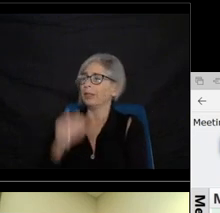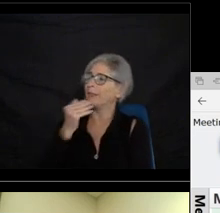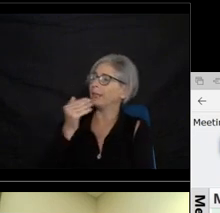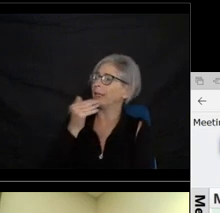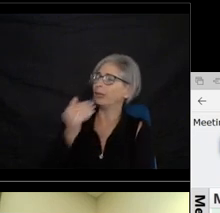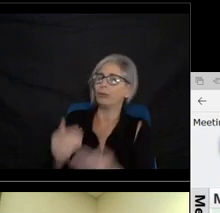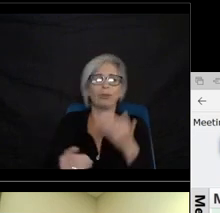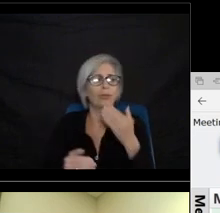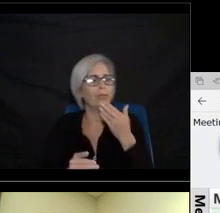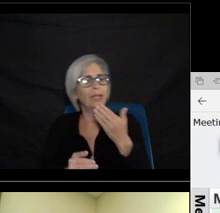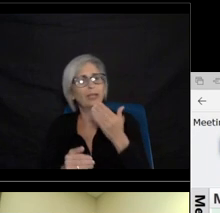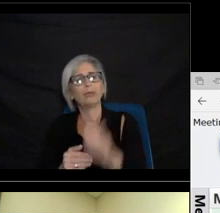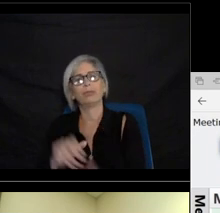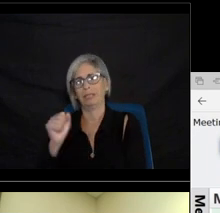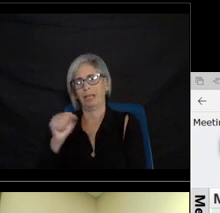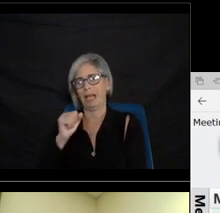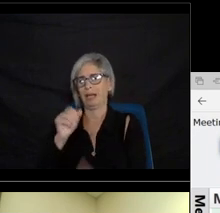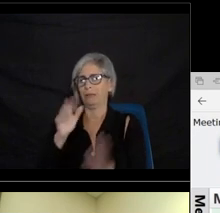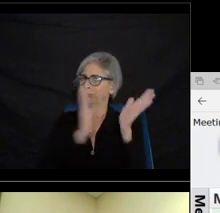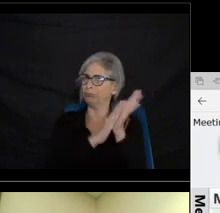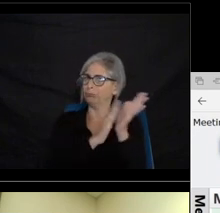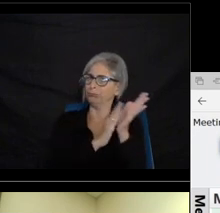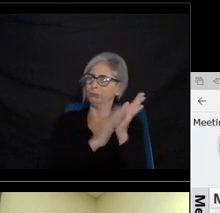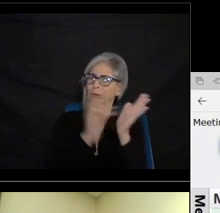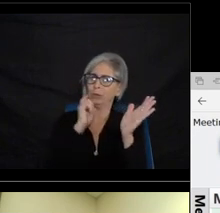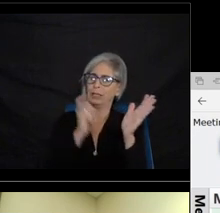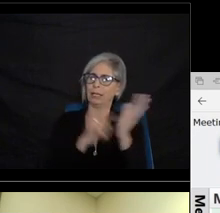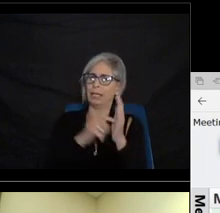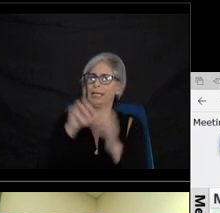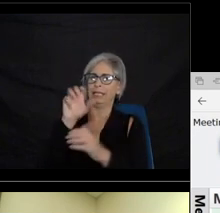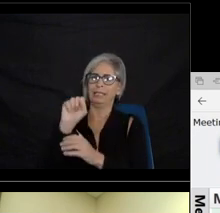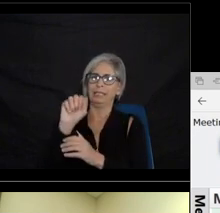Thank you. And definitely, I'd have to give kudos to Stephanie Slater.